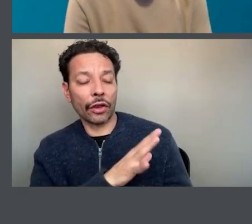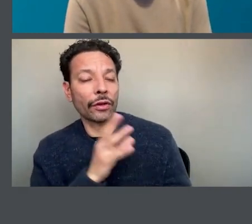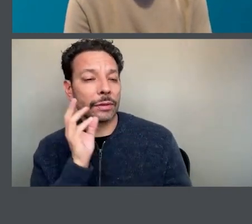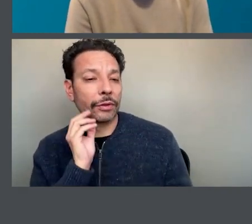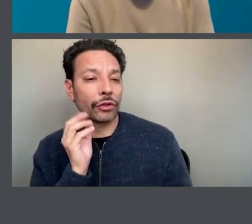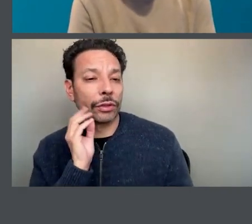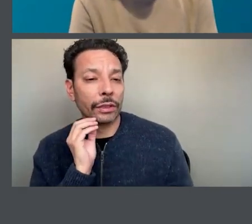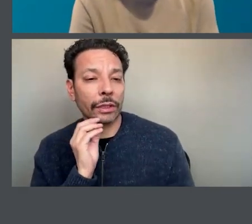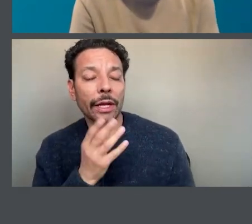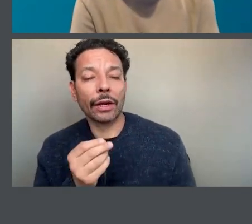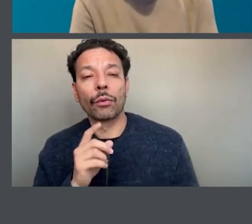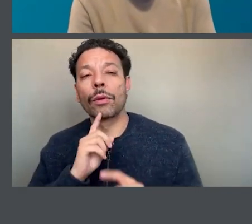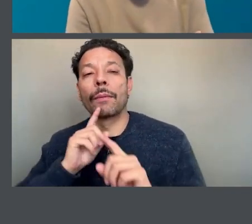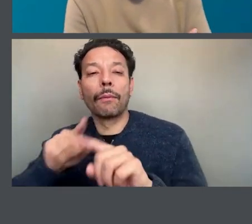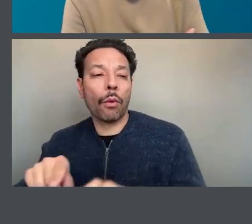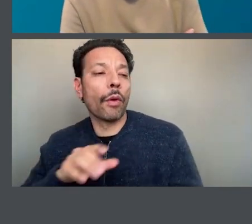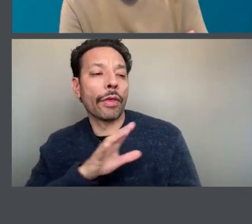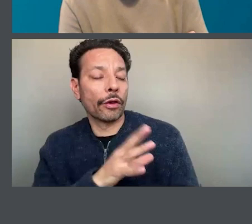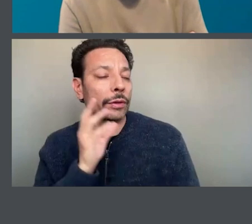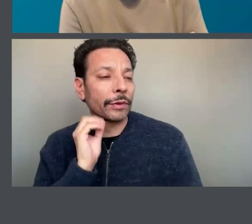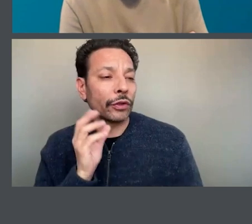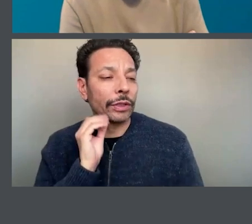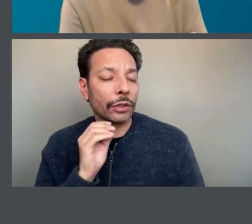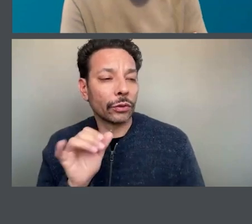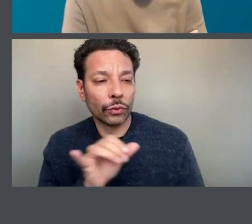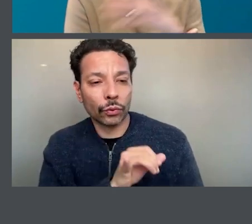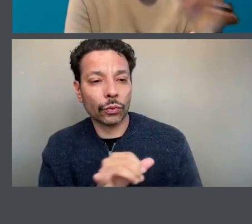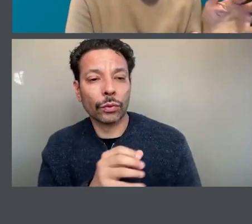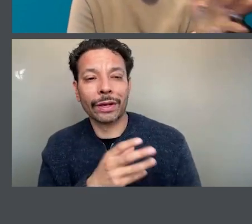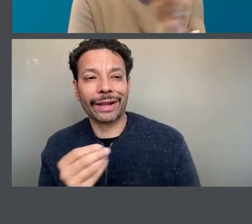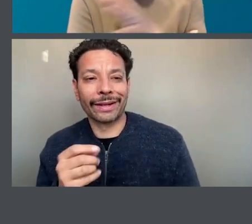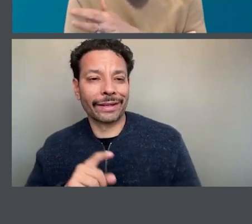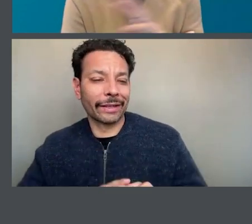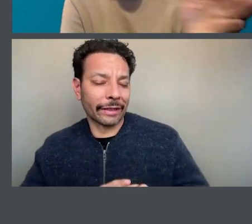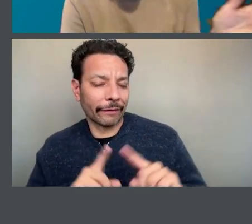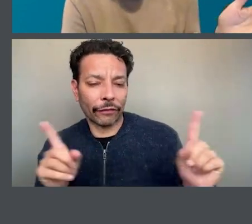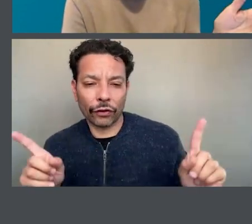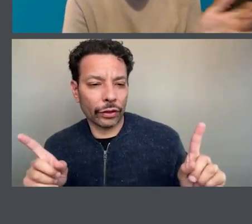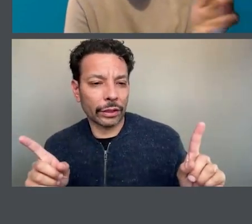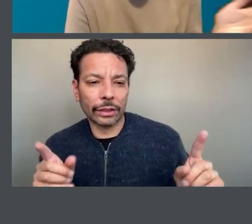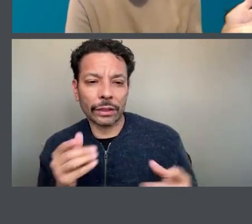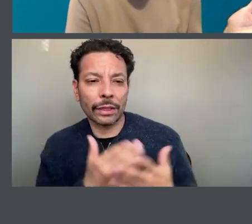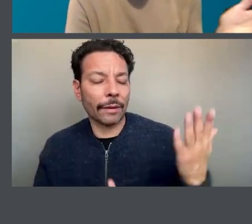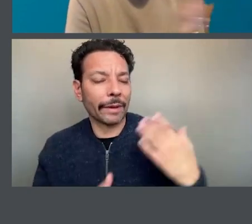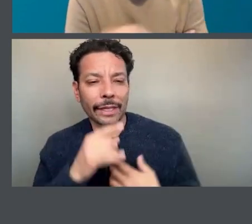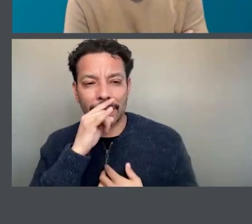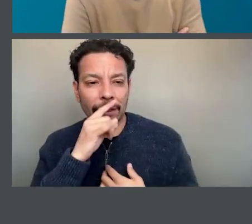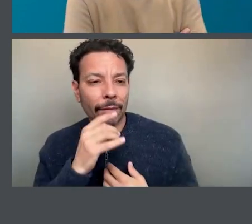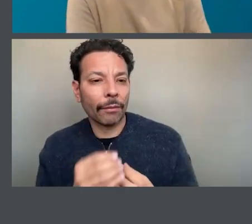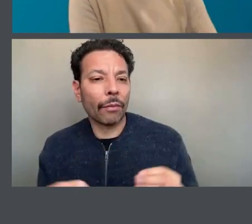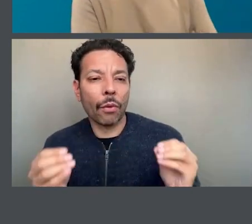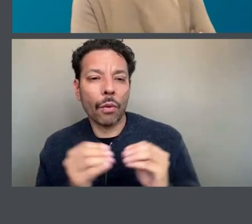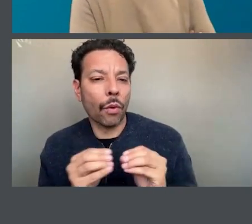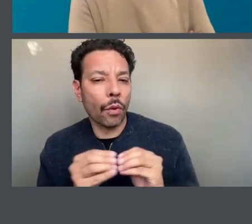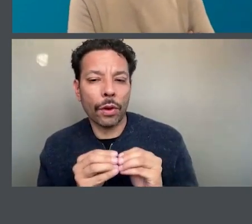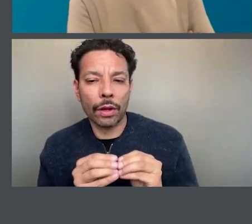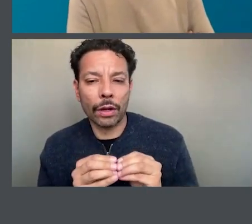experiences and to report on their experiences. And of course, it's different. You know, some kids are more